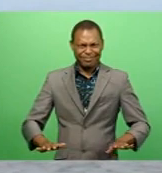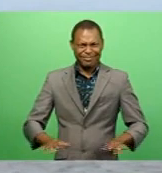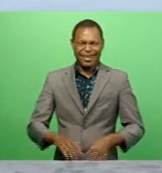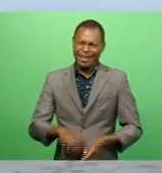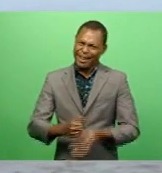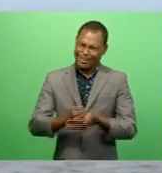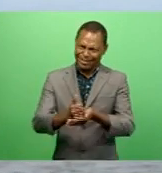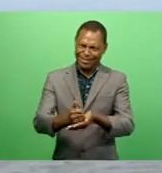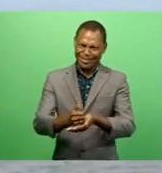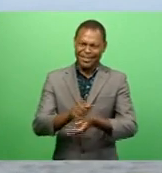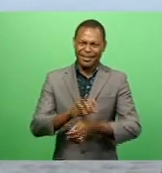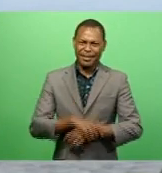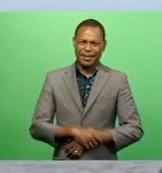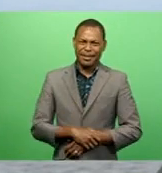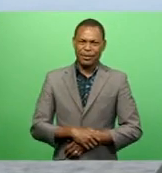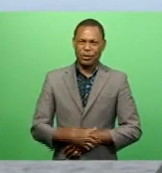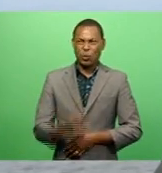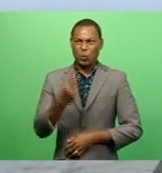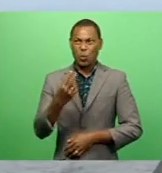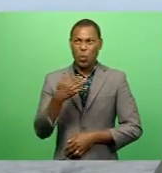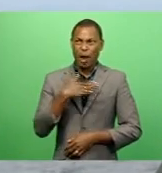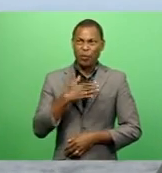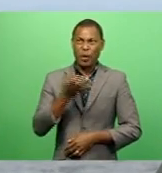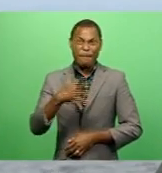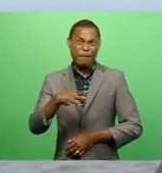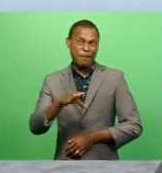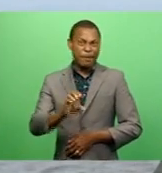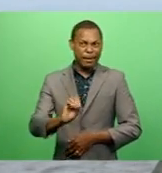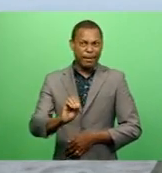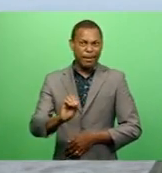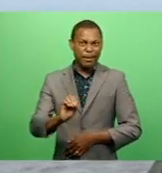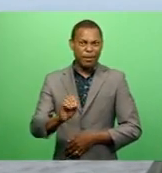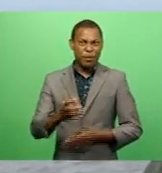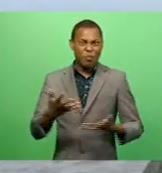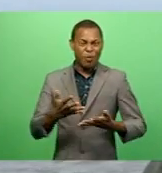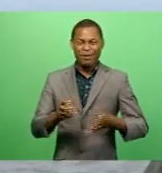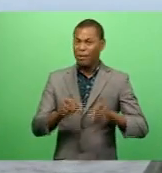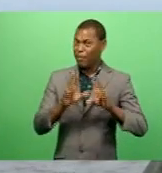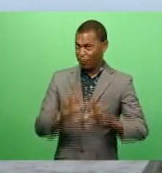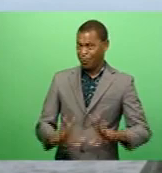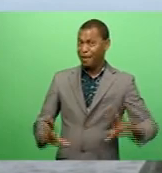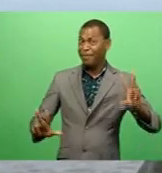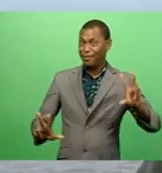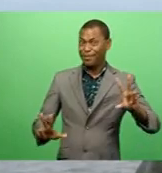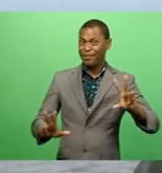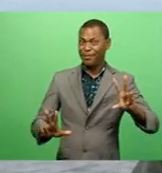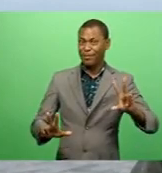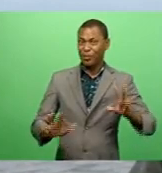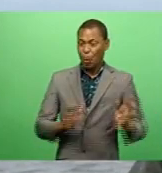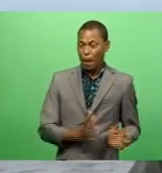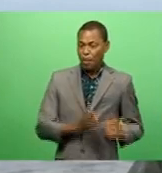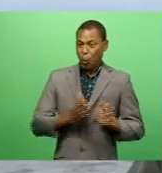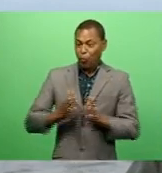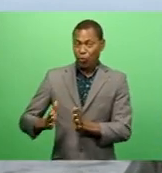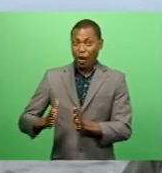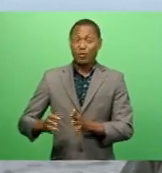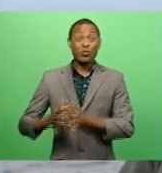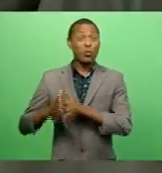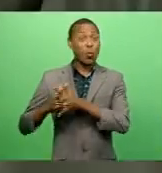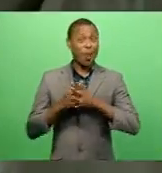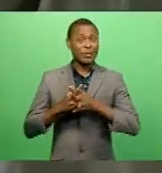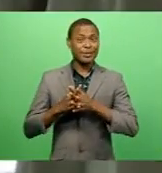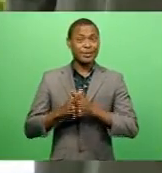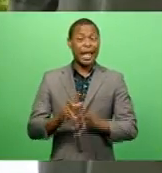We are doing 250 approximately here in Vanuatu. We are moving across to the west next